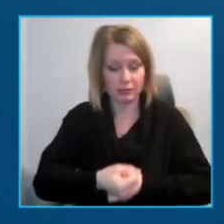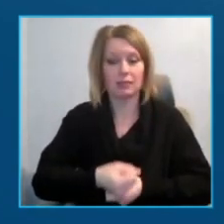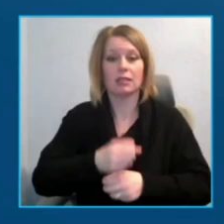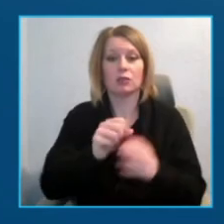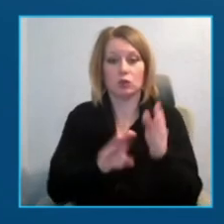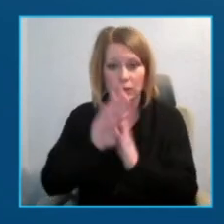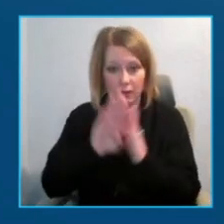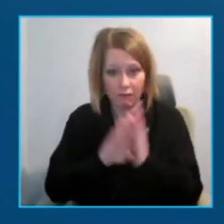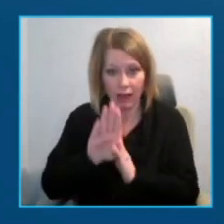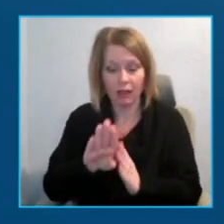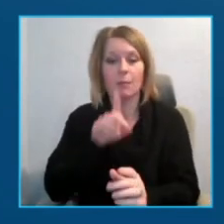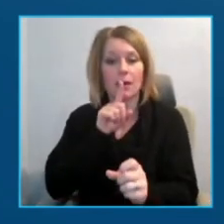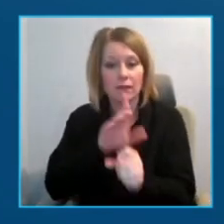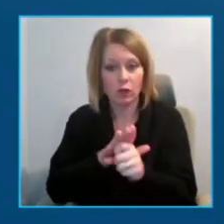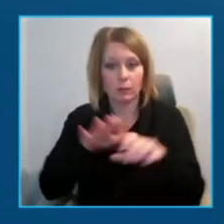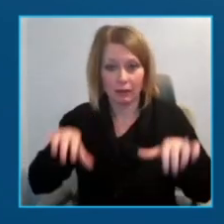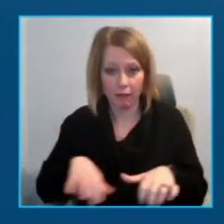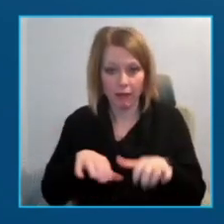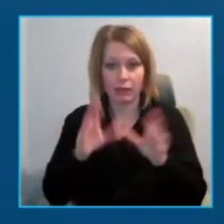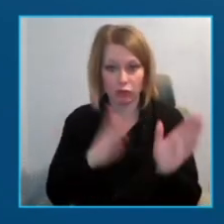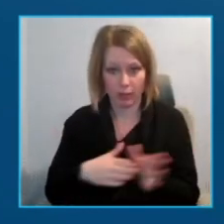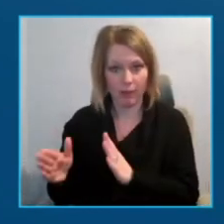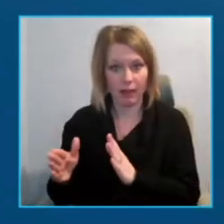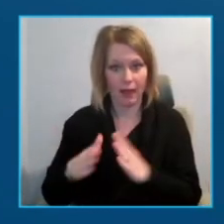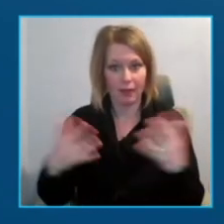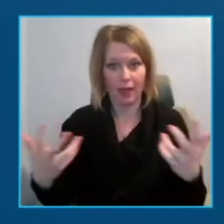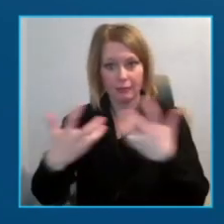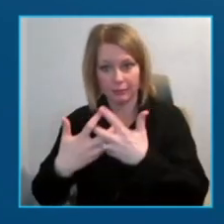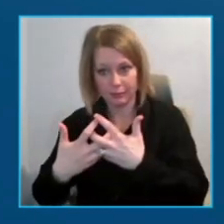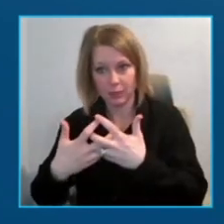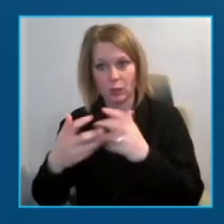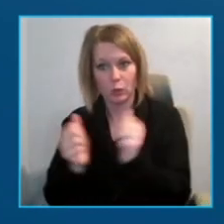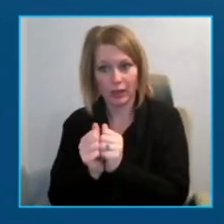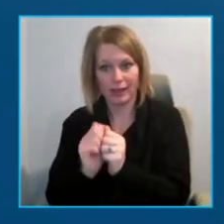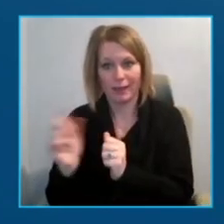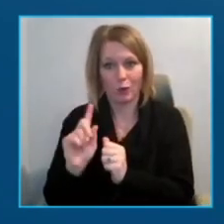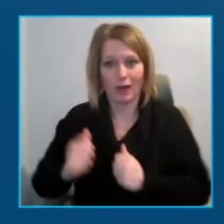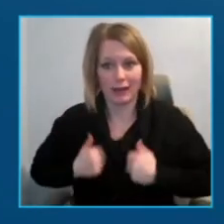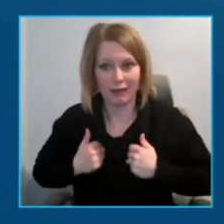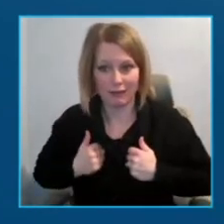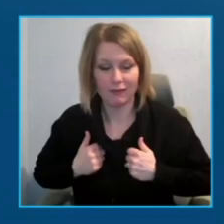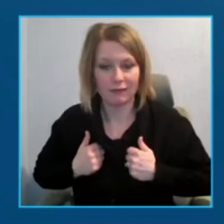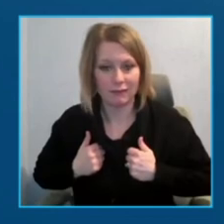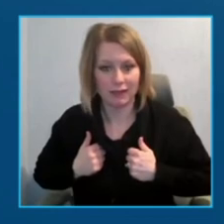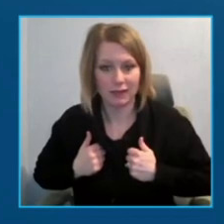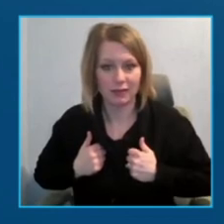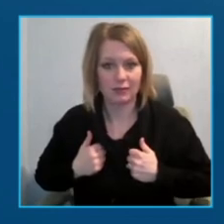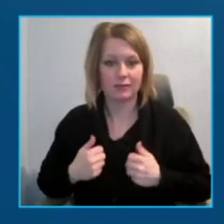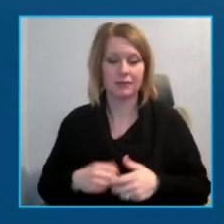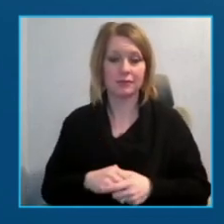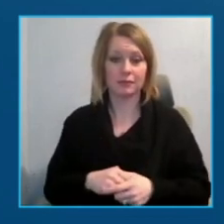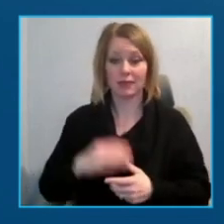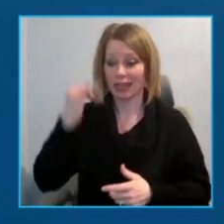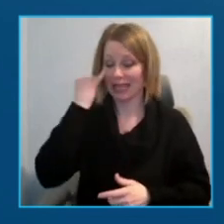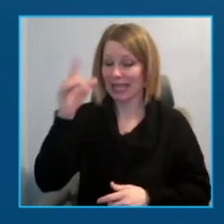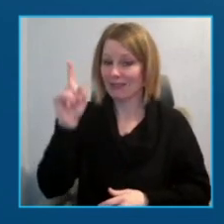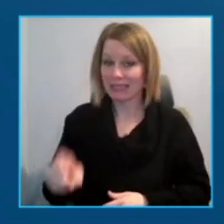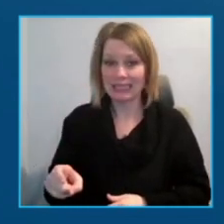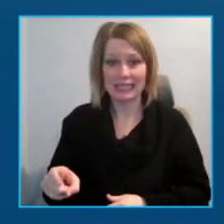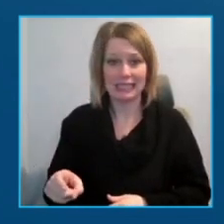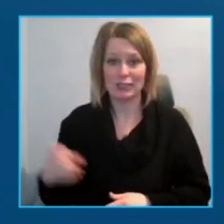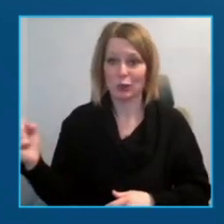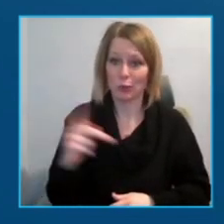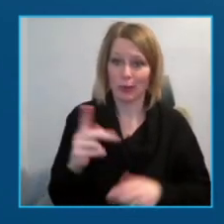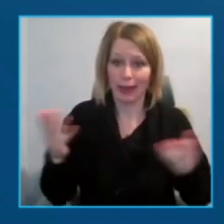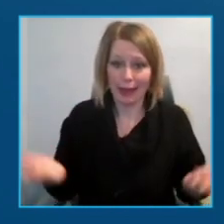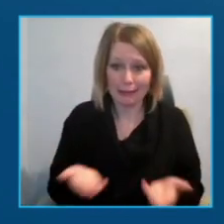plan that is suitable for the state in which they live. And then if it needs to come back to us, if someone